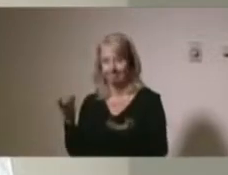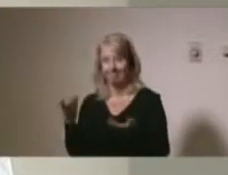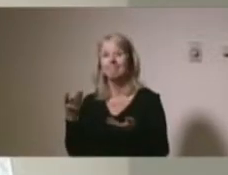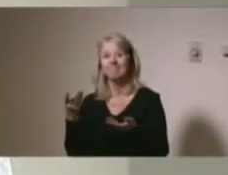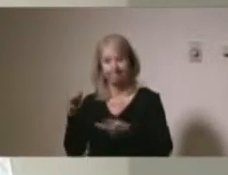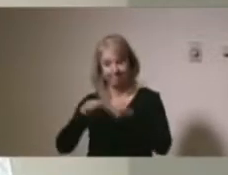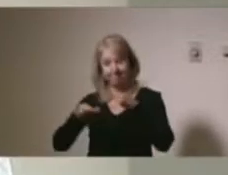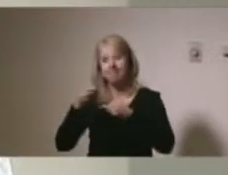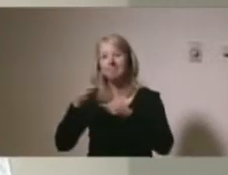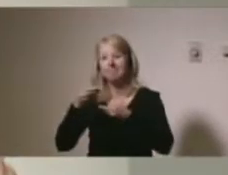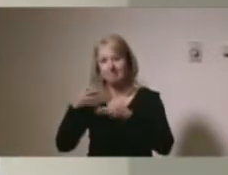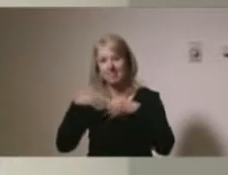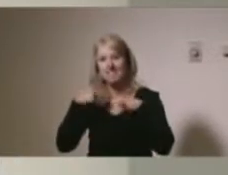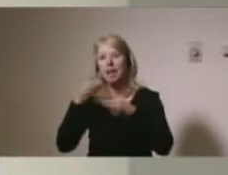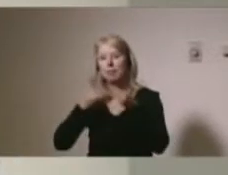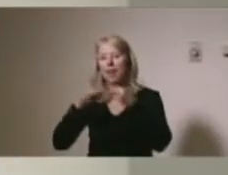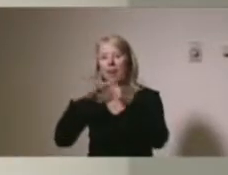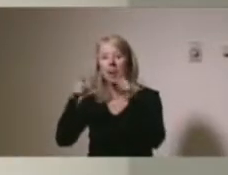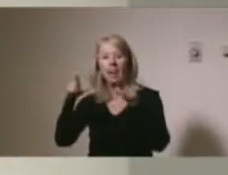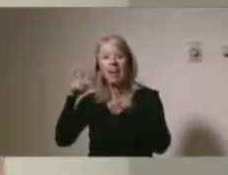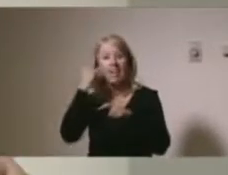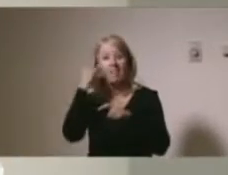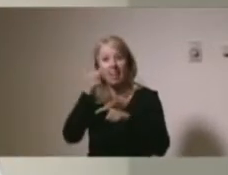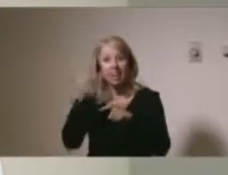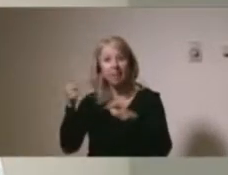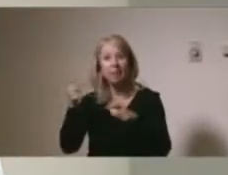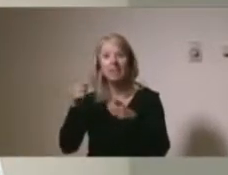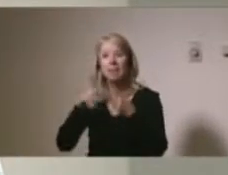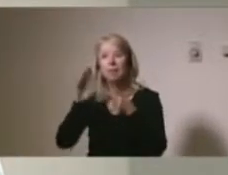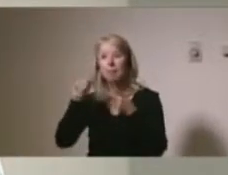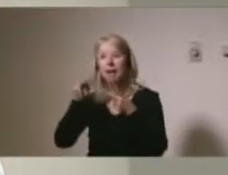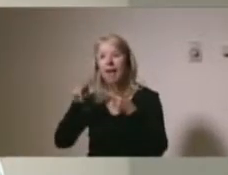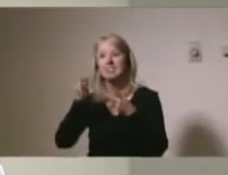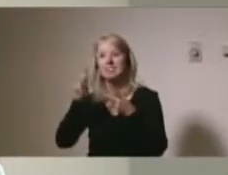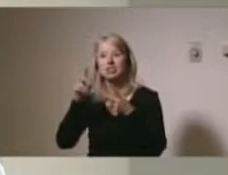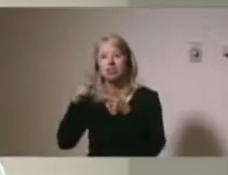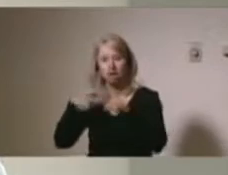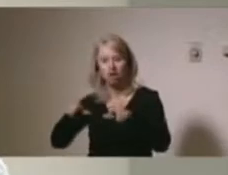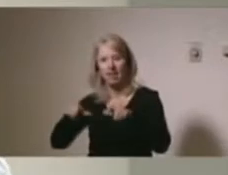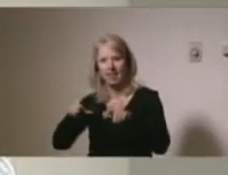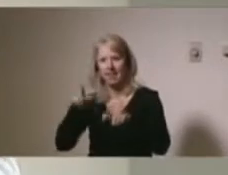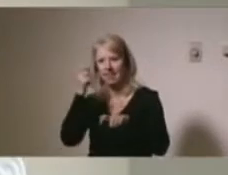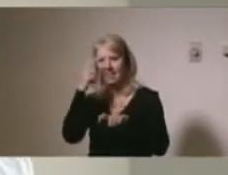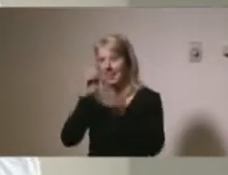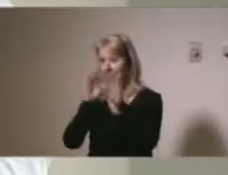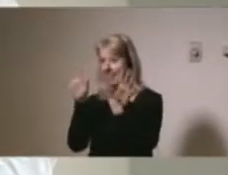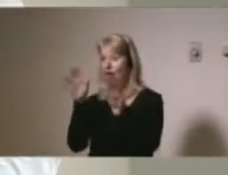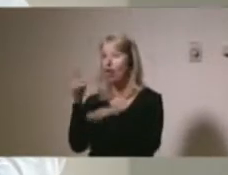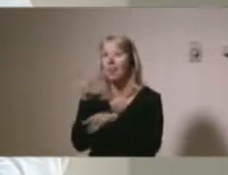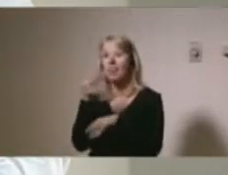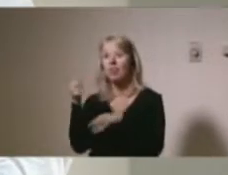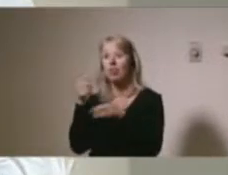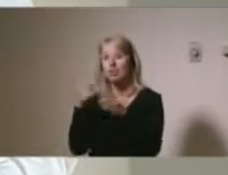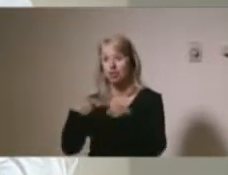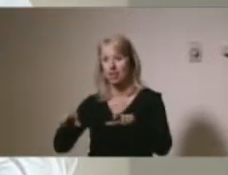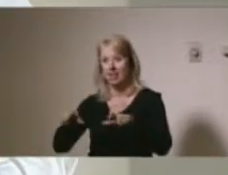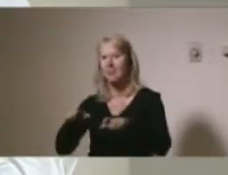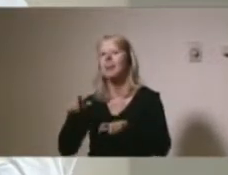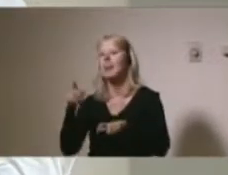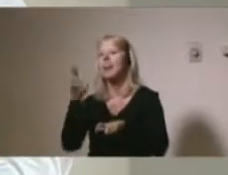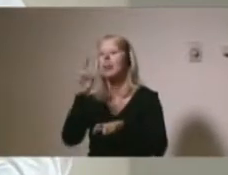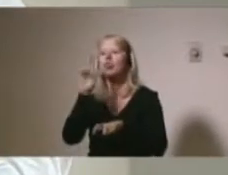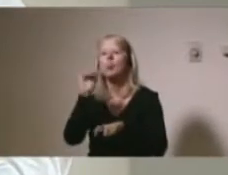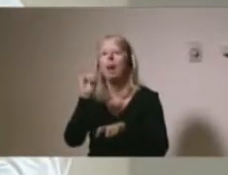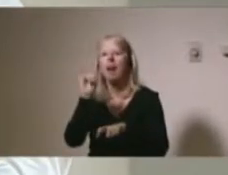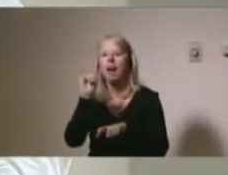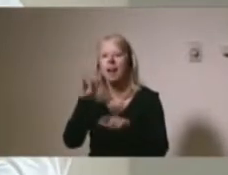they'll cash checks that are either government checks, band checks, and let's be clear about the government checks. These are going to be unemployment